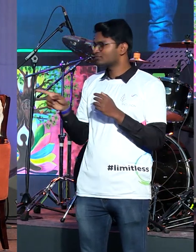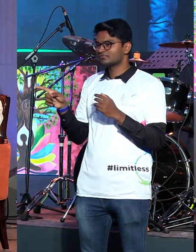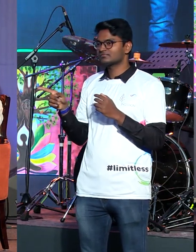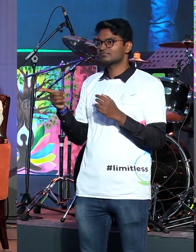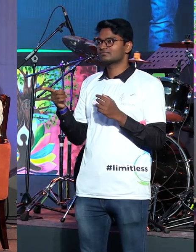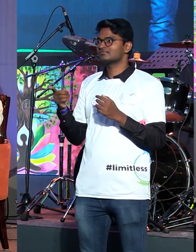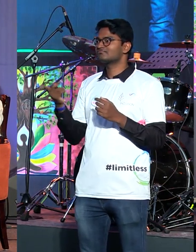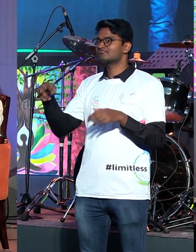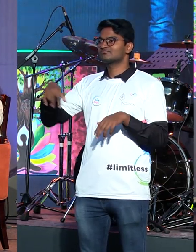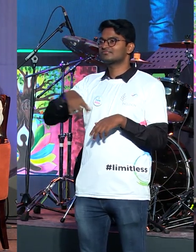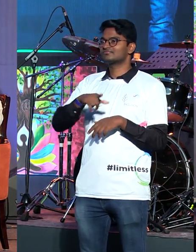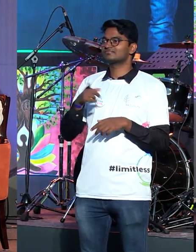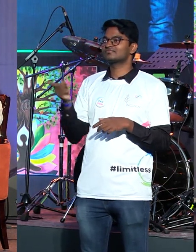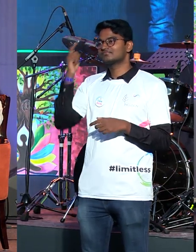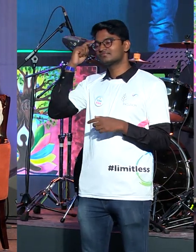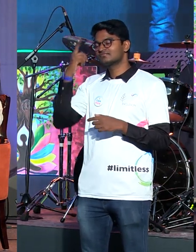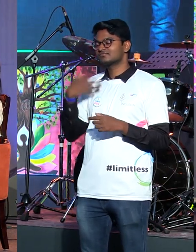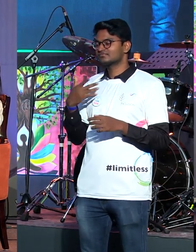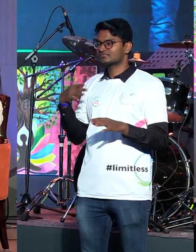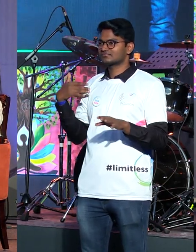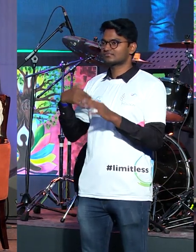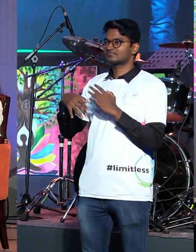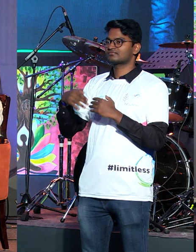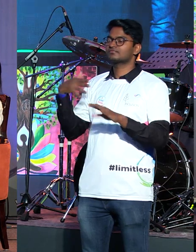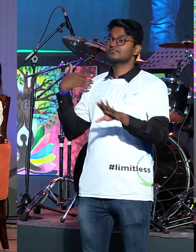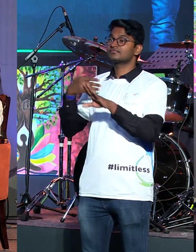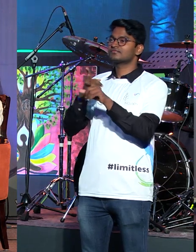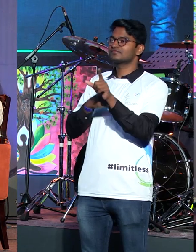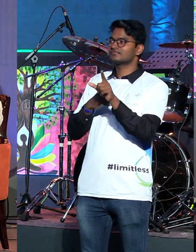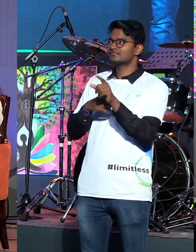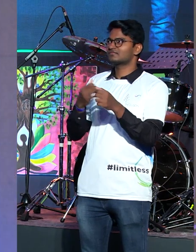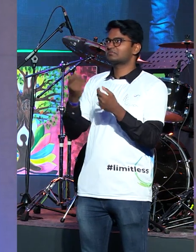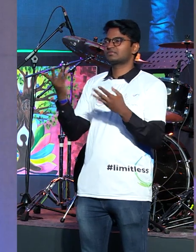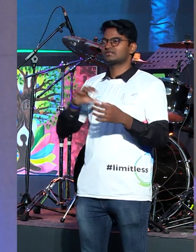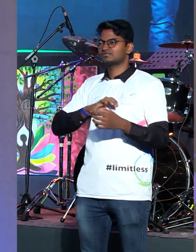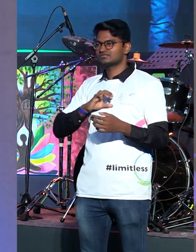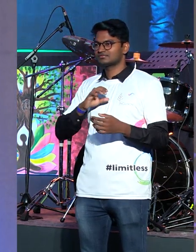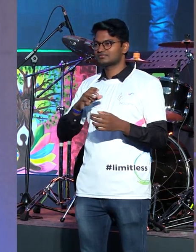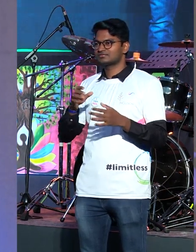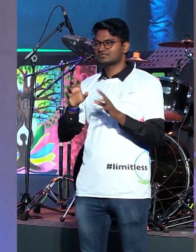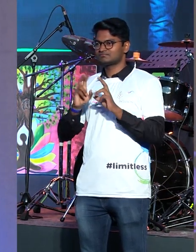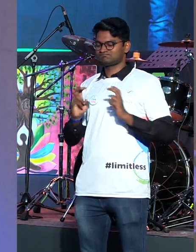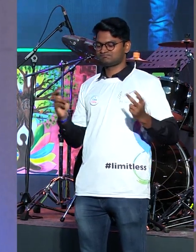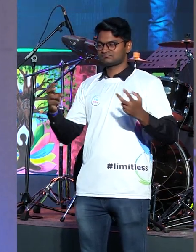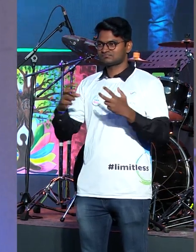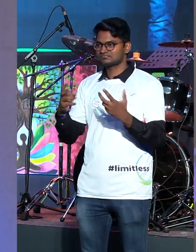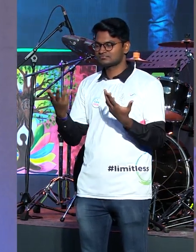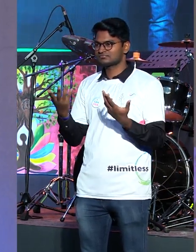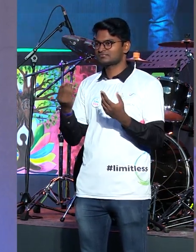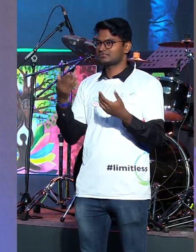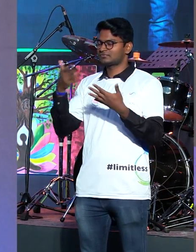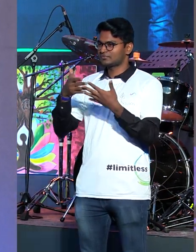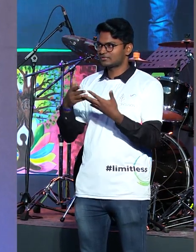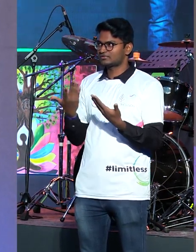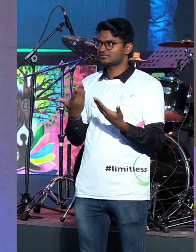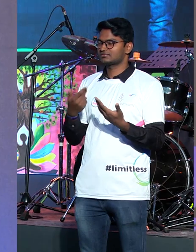to admit that, you know, over the years, you become a bit cynical about conferences and summits and you think, okay, I'm just going to go for my session,